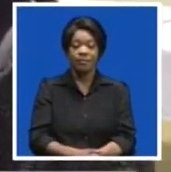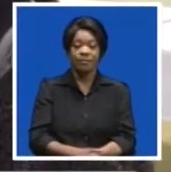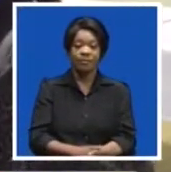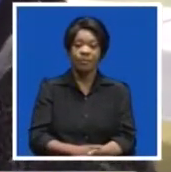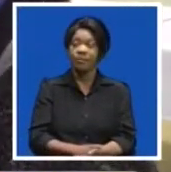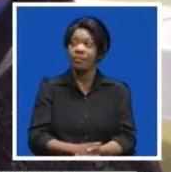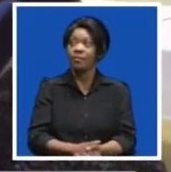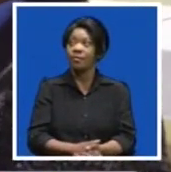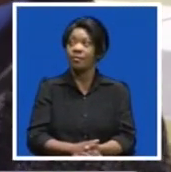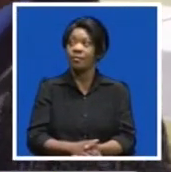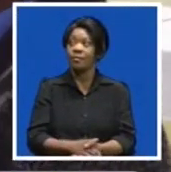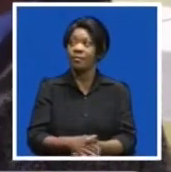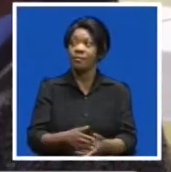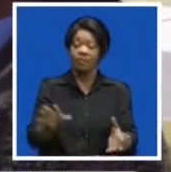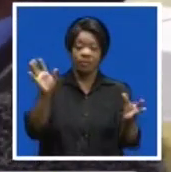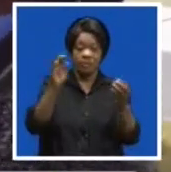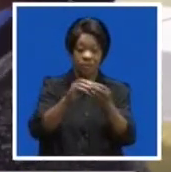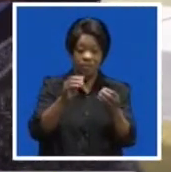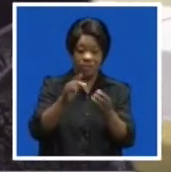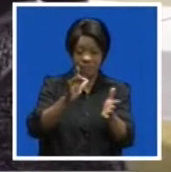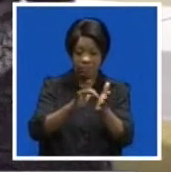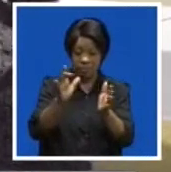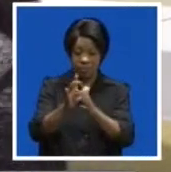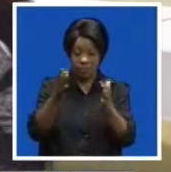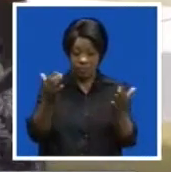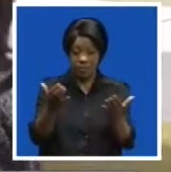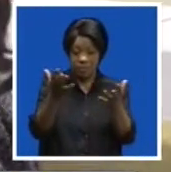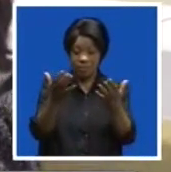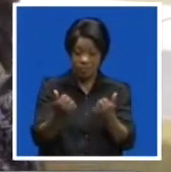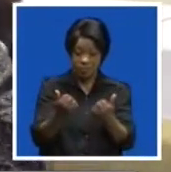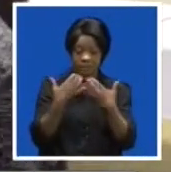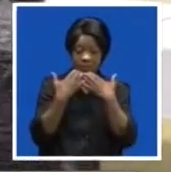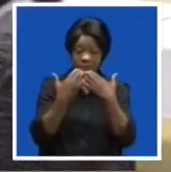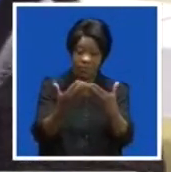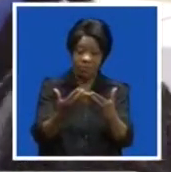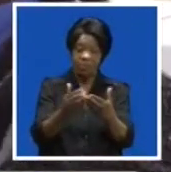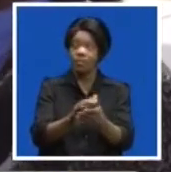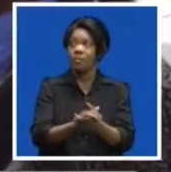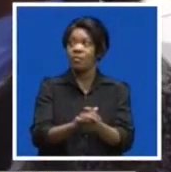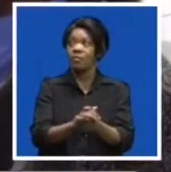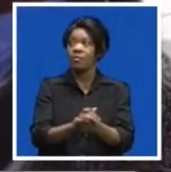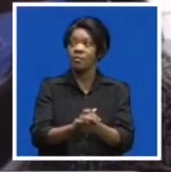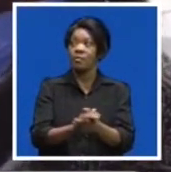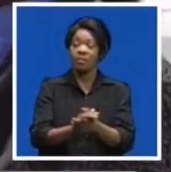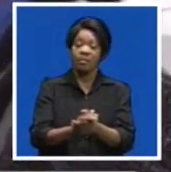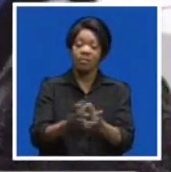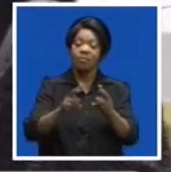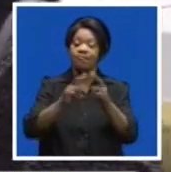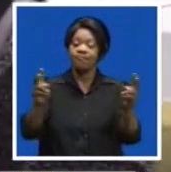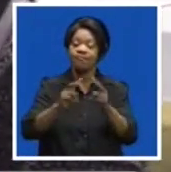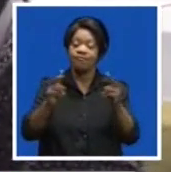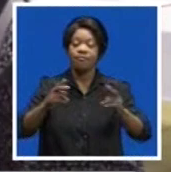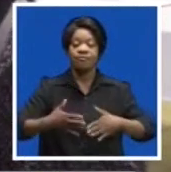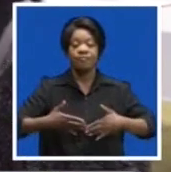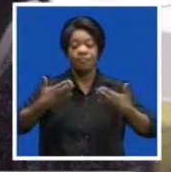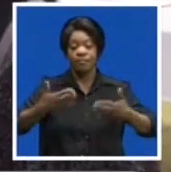St. Mark's congregation, more especially as St. Mark's Church choir. We are so grateful. If you're feeling my